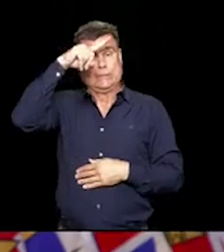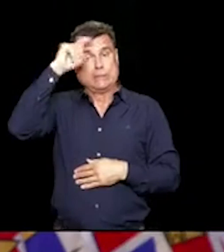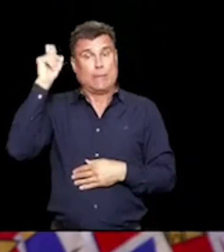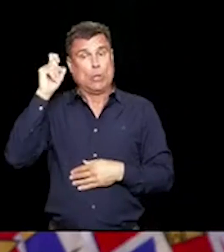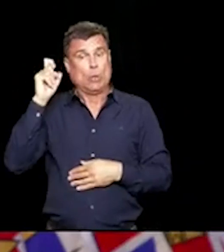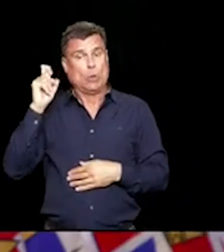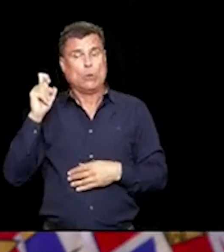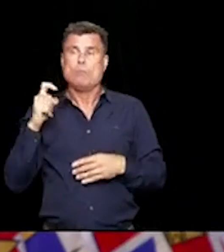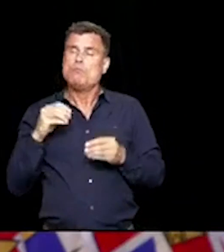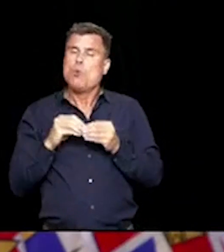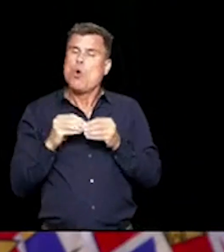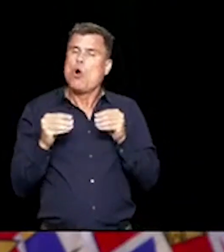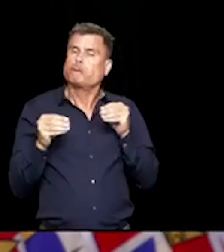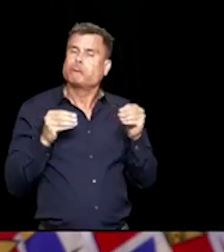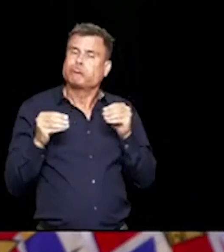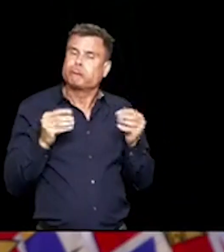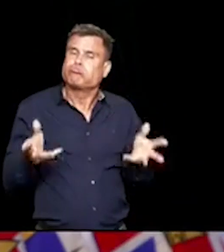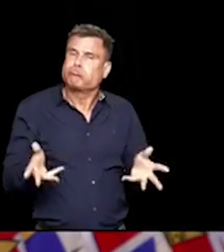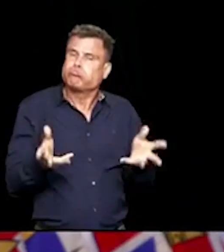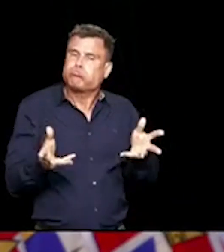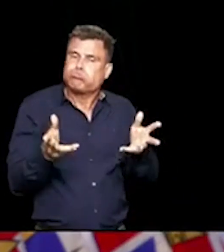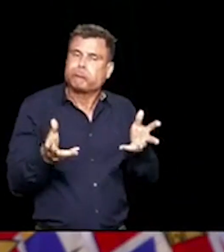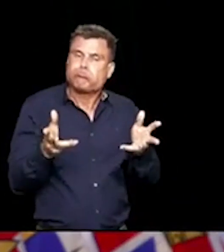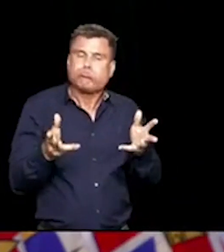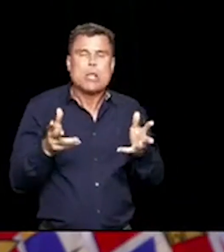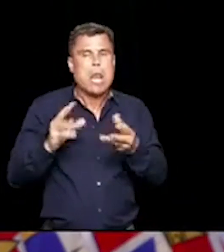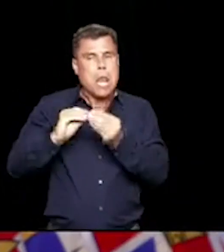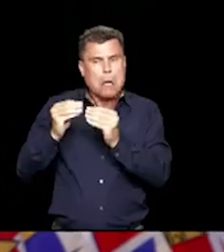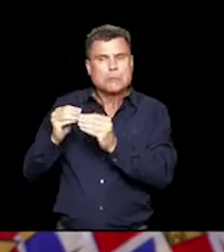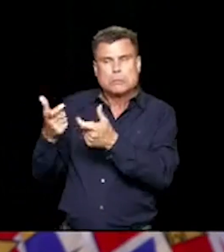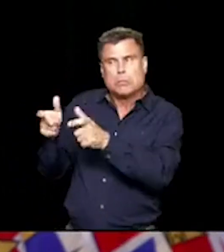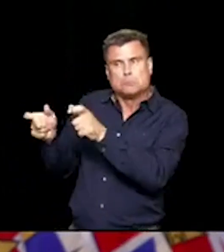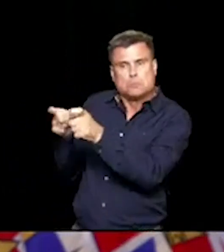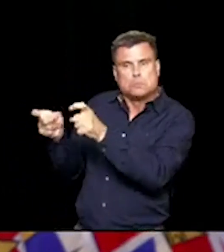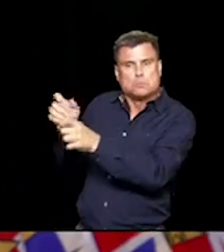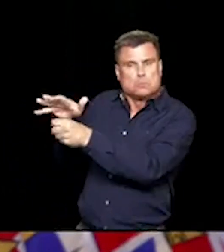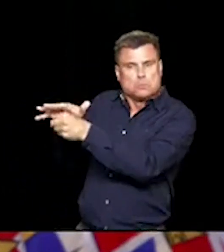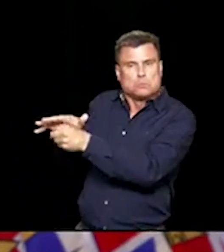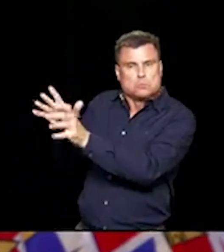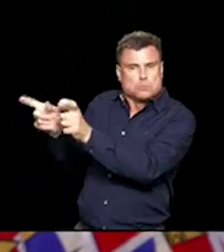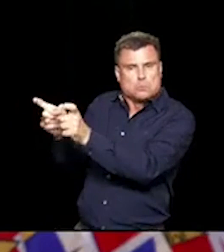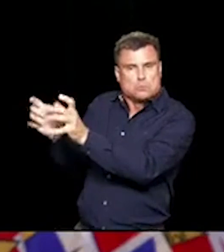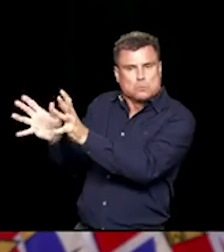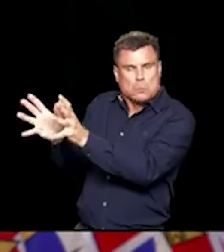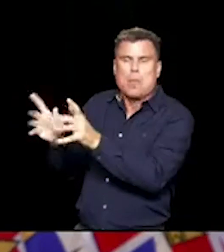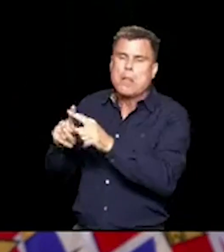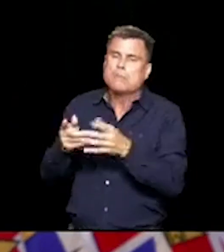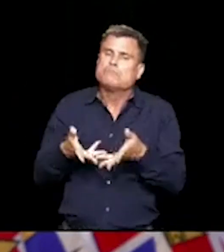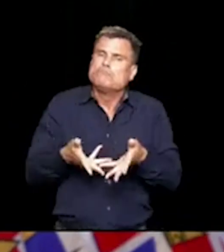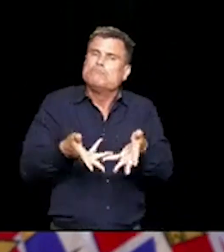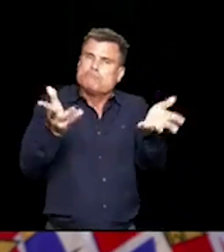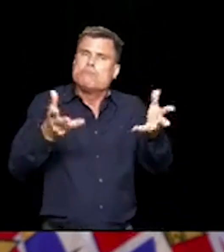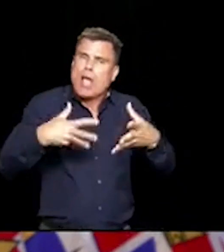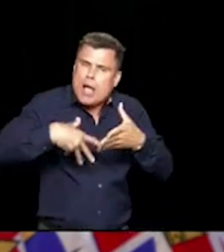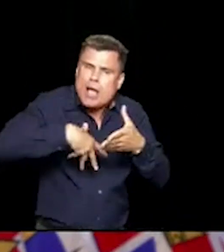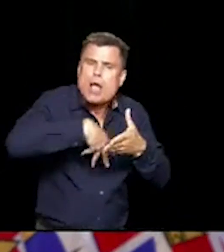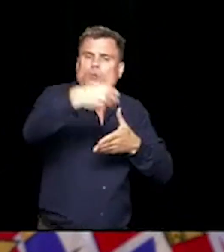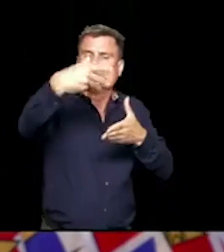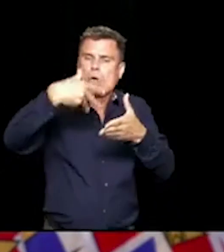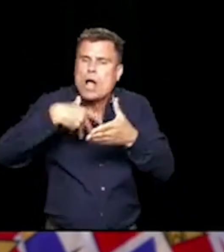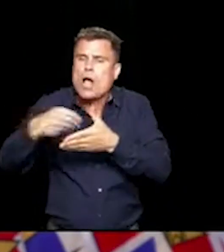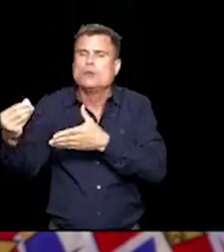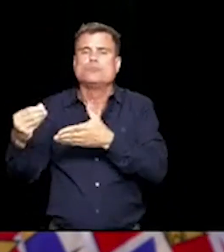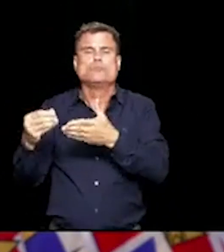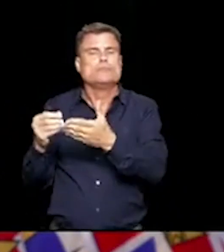We were able to manage the cases. We were able to do the work of public health and allow people to have that time to get